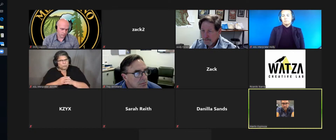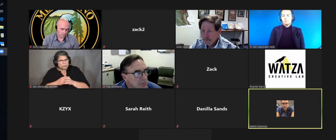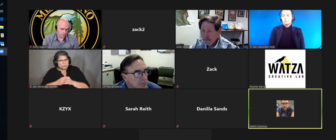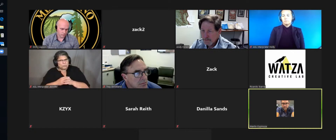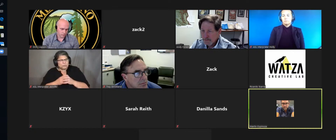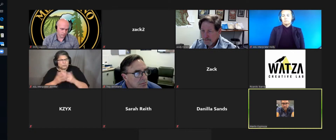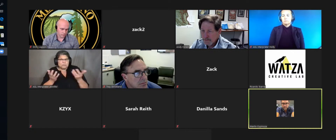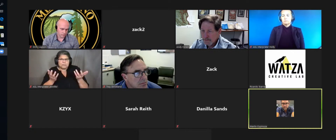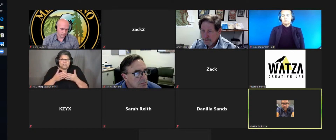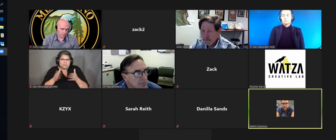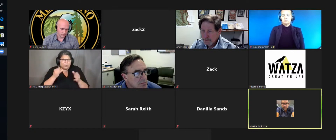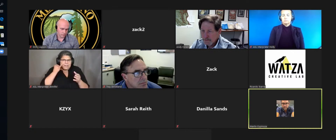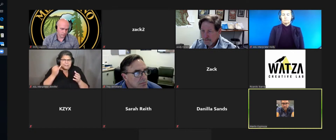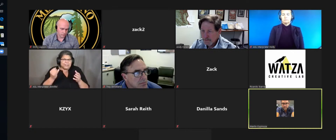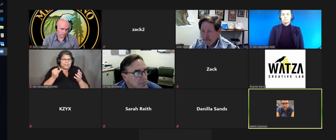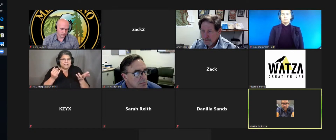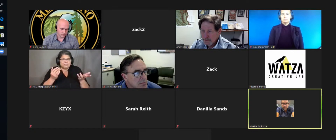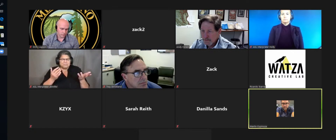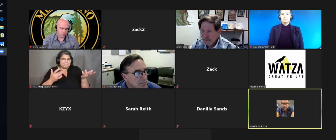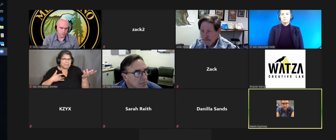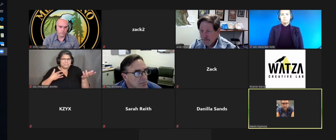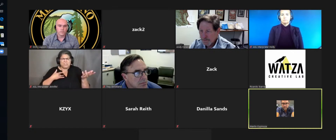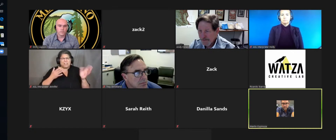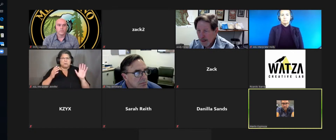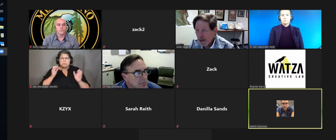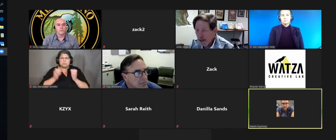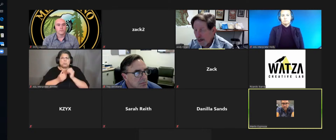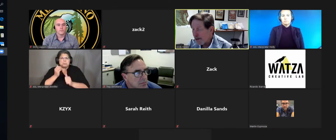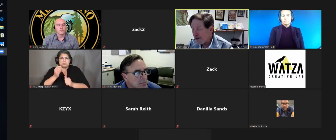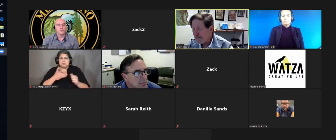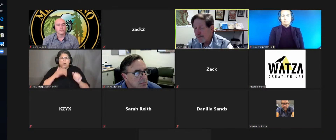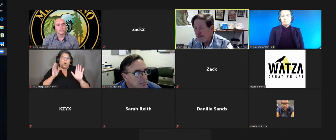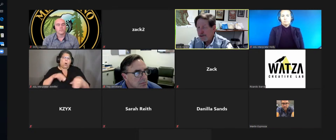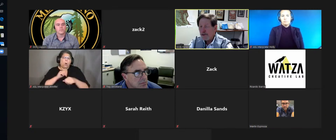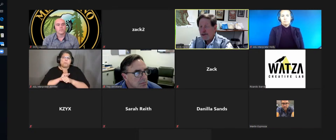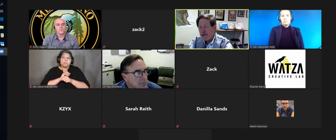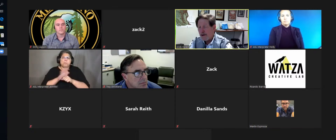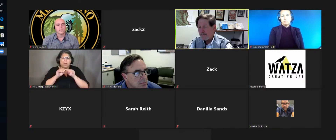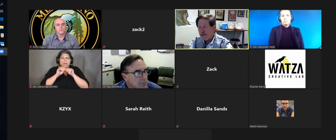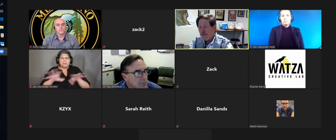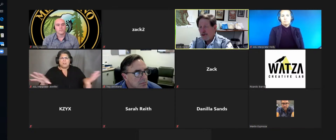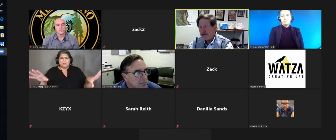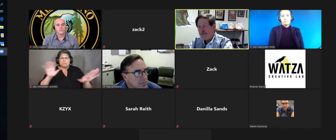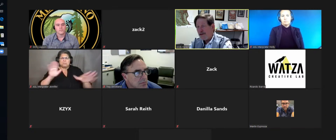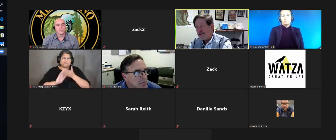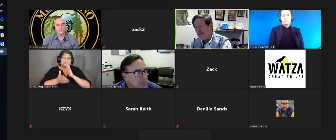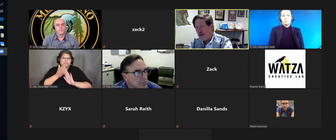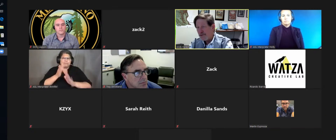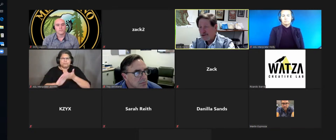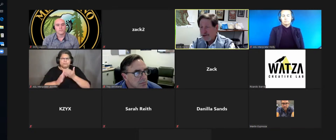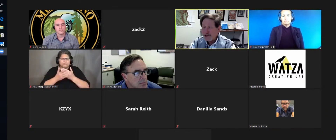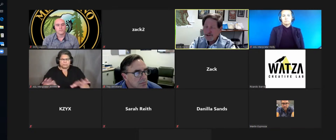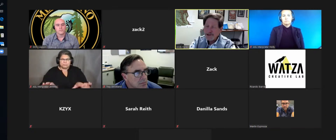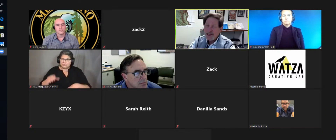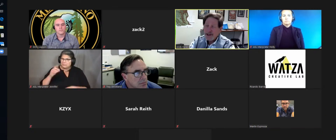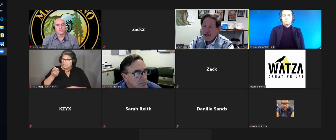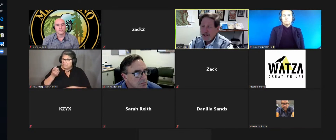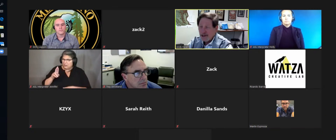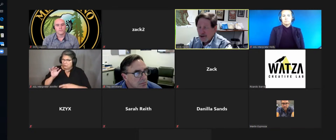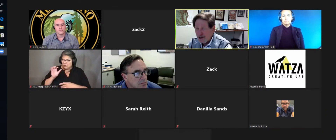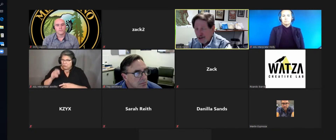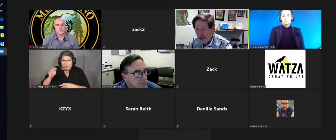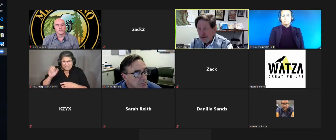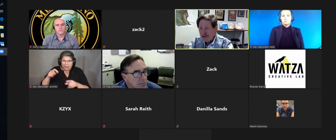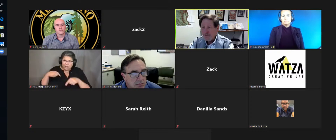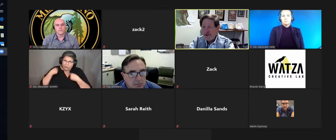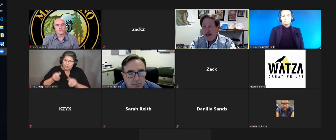idea, the general impression that this is over? Yeah, and I think people are done with it after 14 months of all the restrictions.